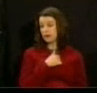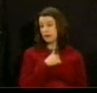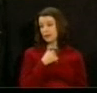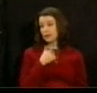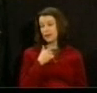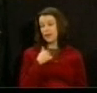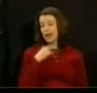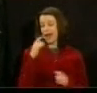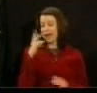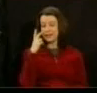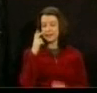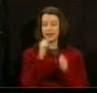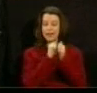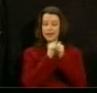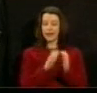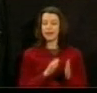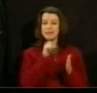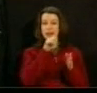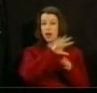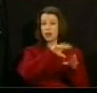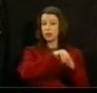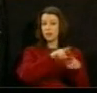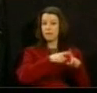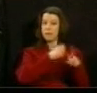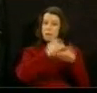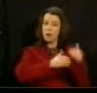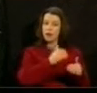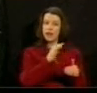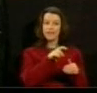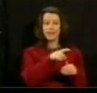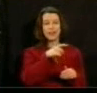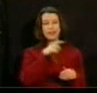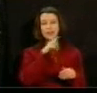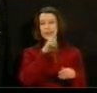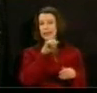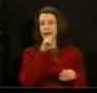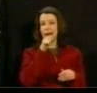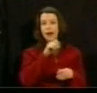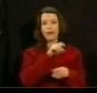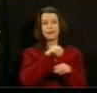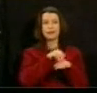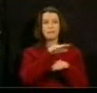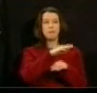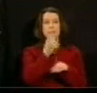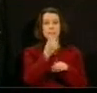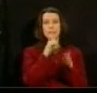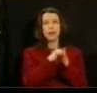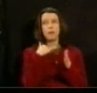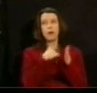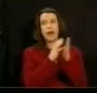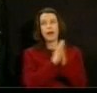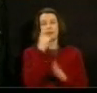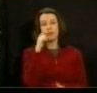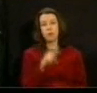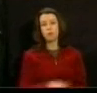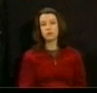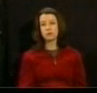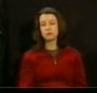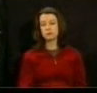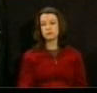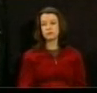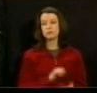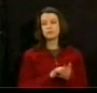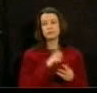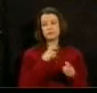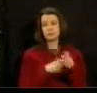hate to see a candidate excluded from the process if he failed to submit something that we've asked to. And see, that's the problem